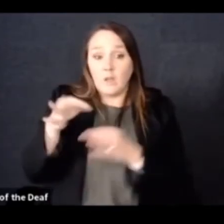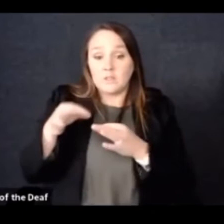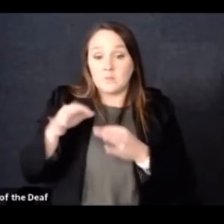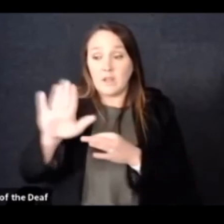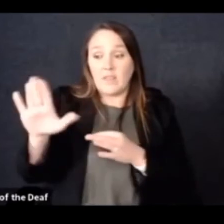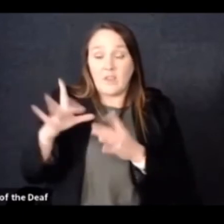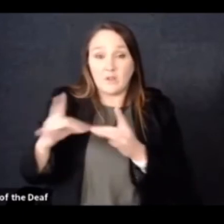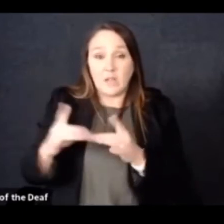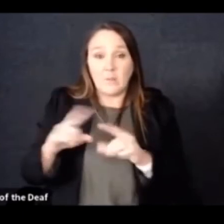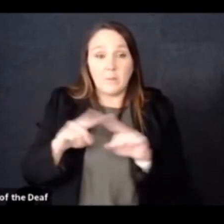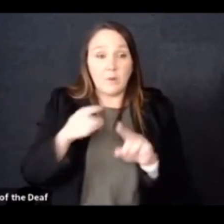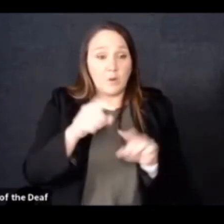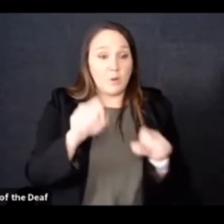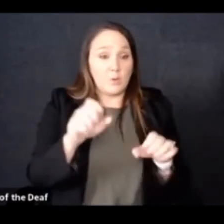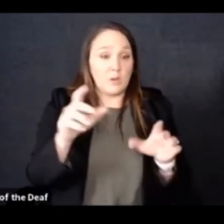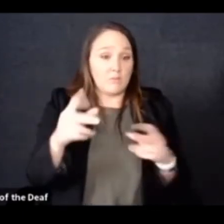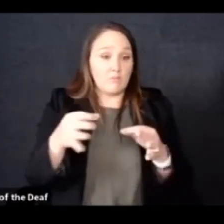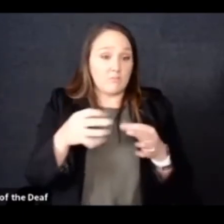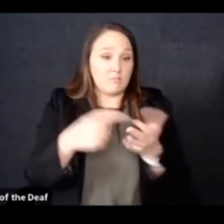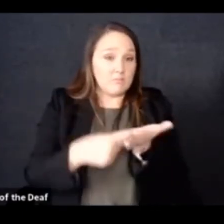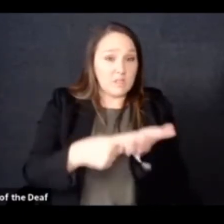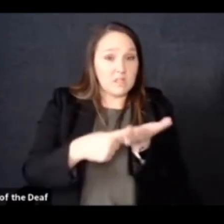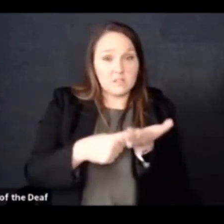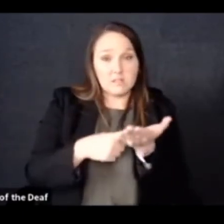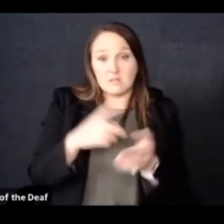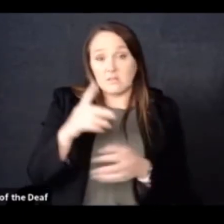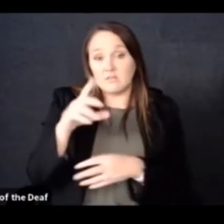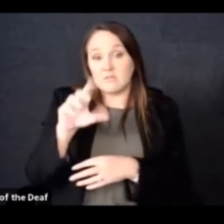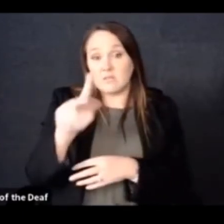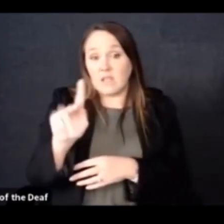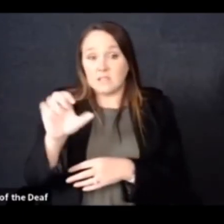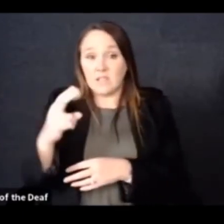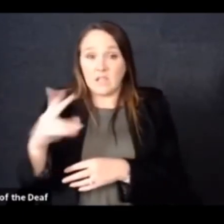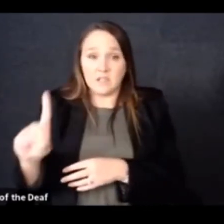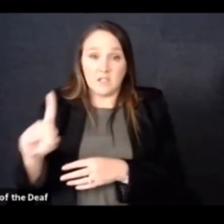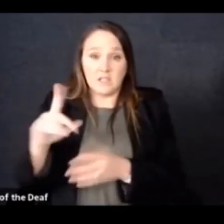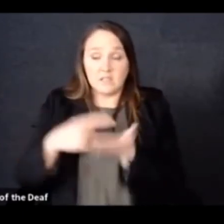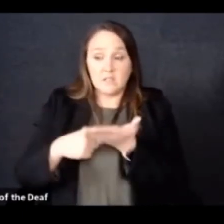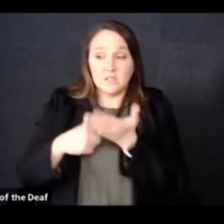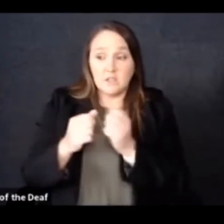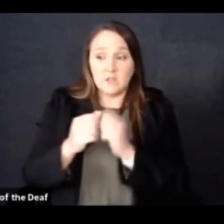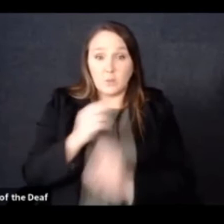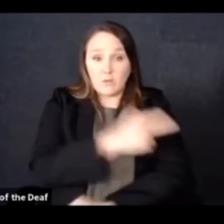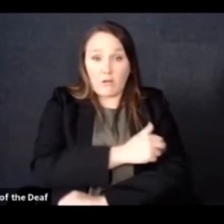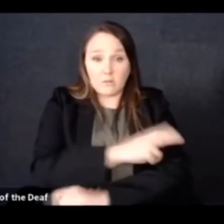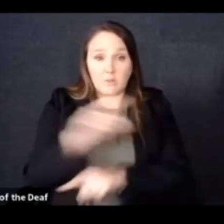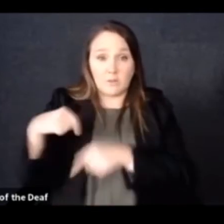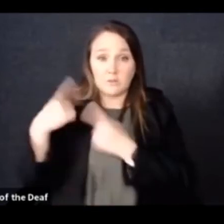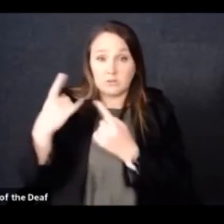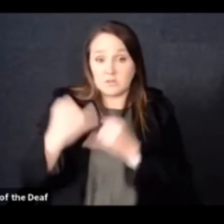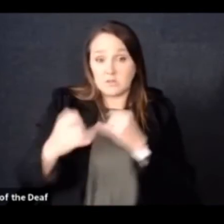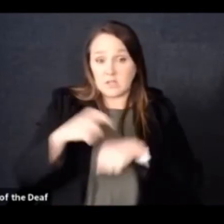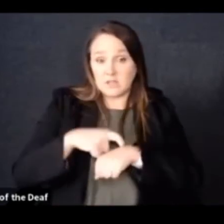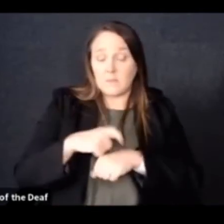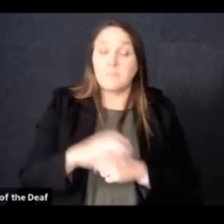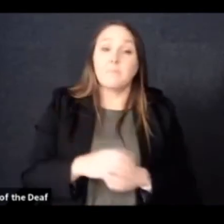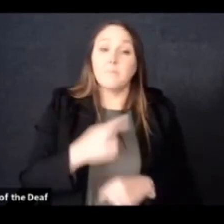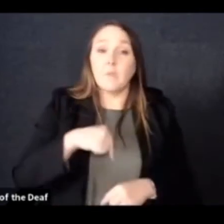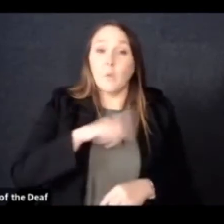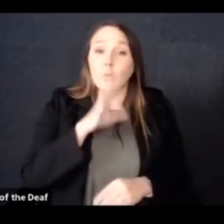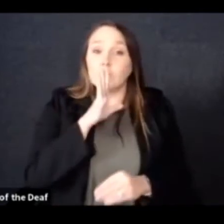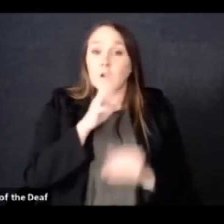you discuss KCHD's communications with the health system since our last briefing? We talk with the